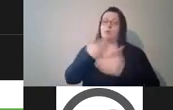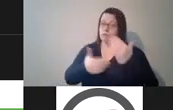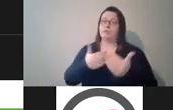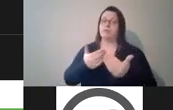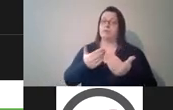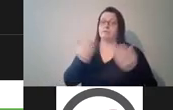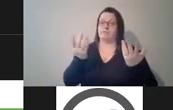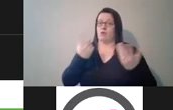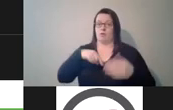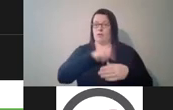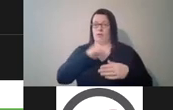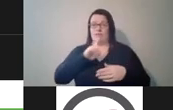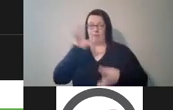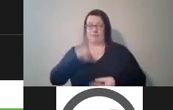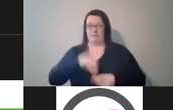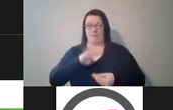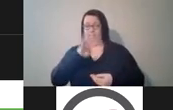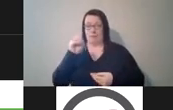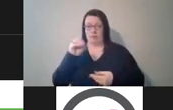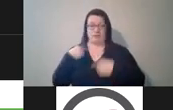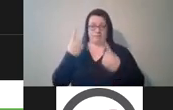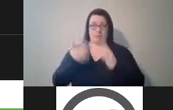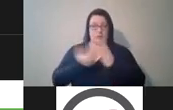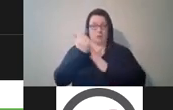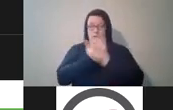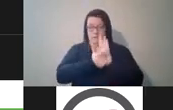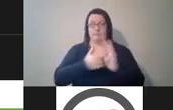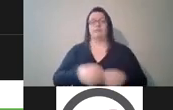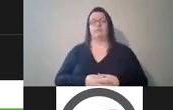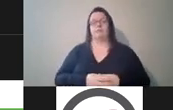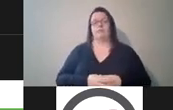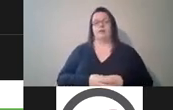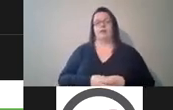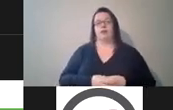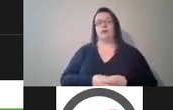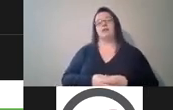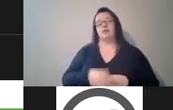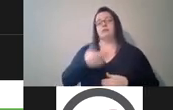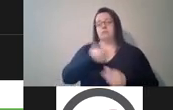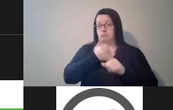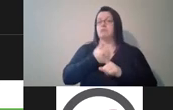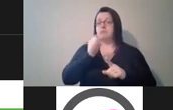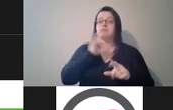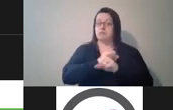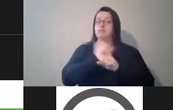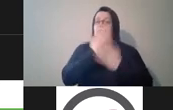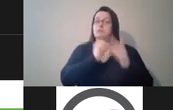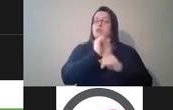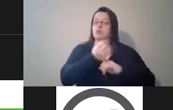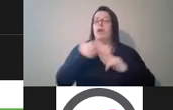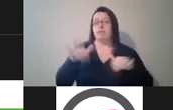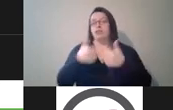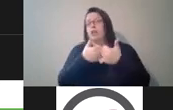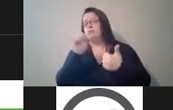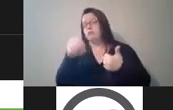approximately 40 of these in adult protection. And certainly it's had challenges in certain circumstances, but I think